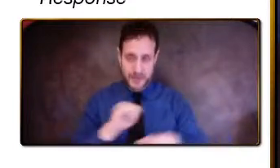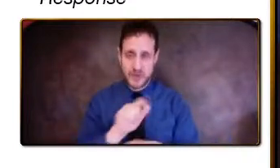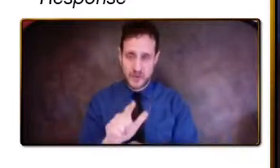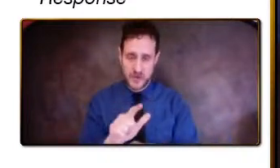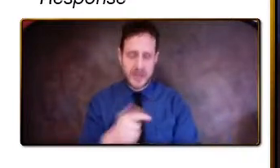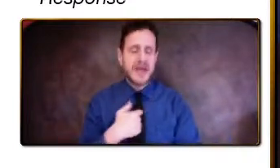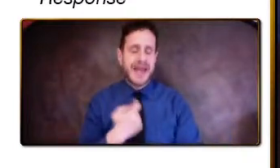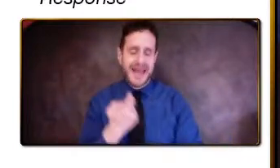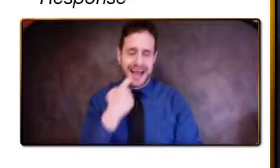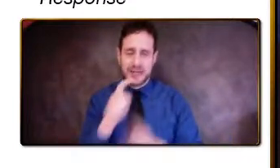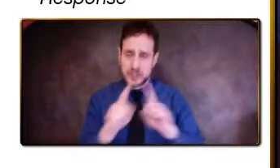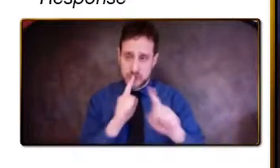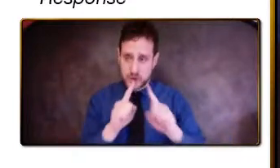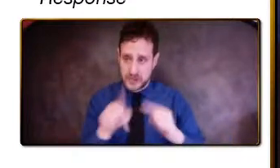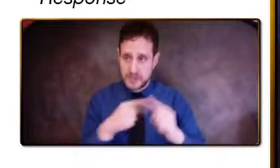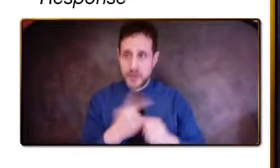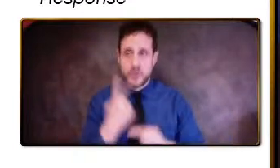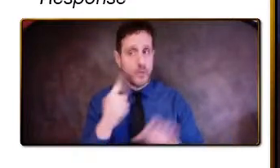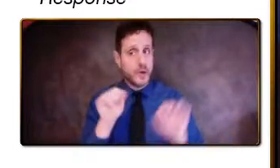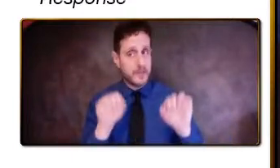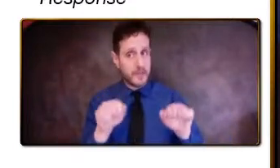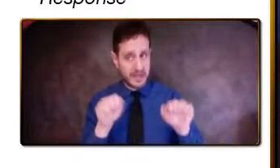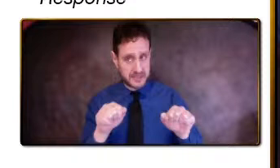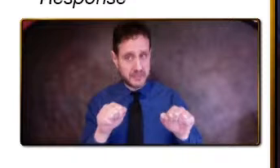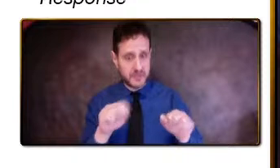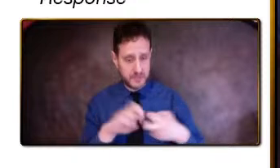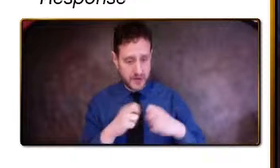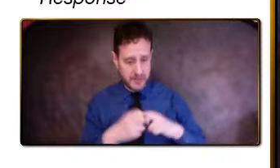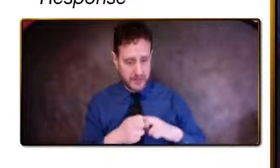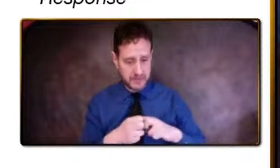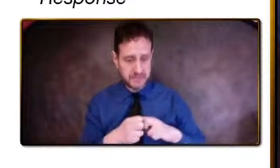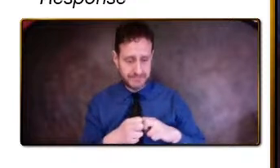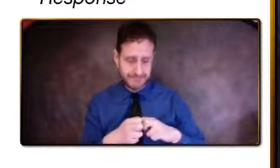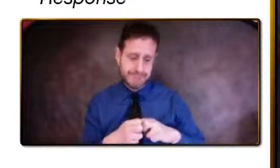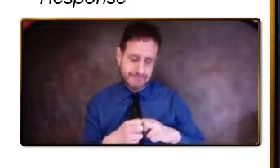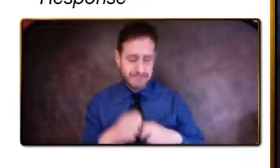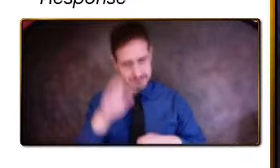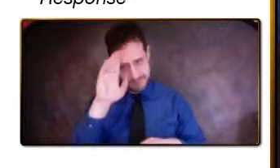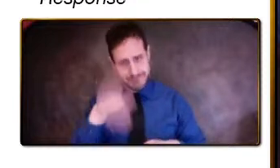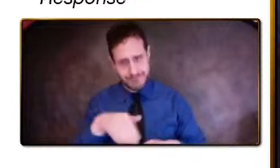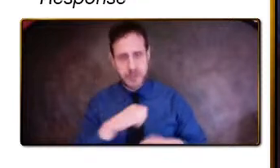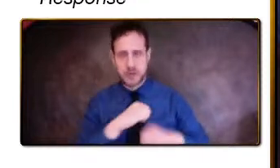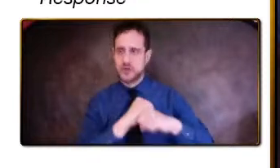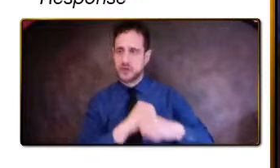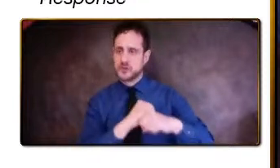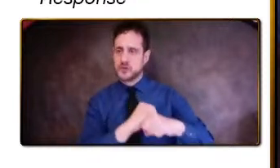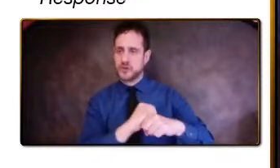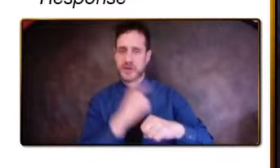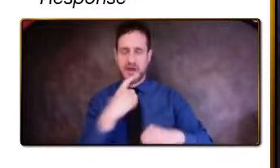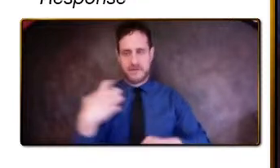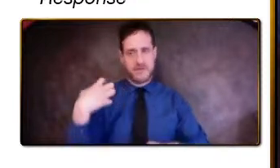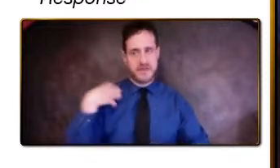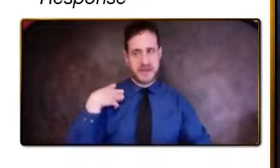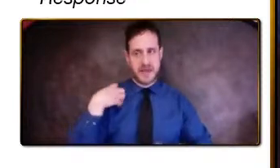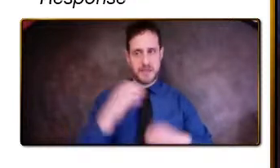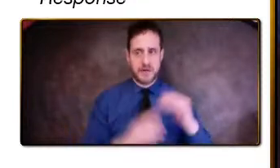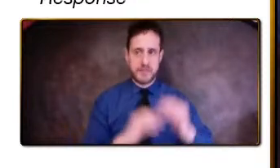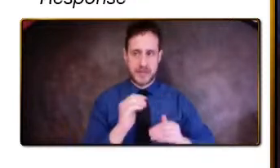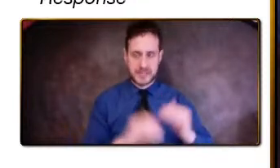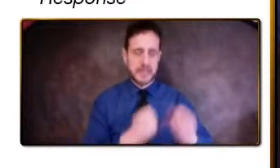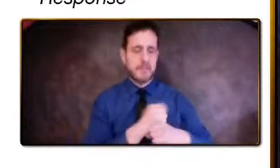about one potential, which is, the security of our Capitol and making sure that